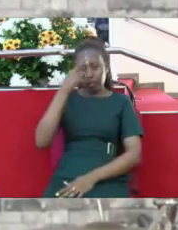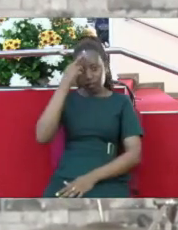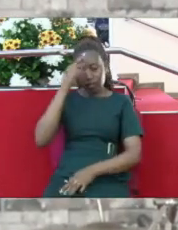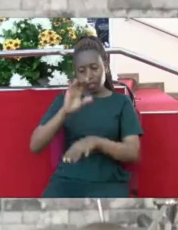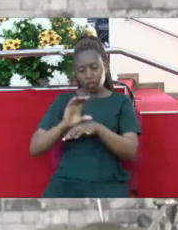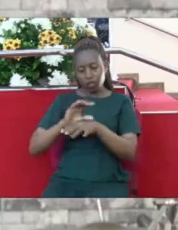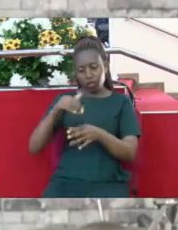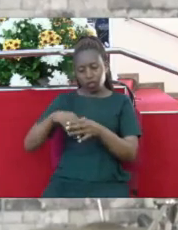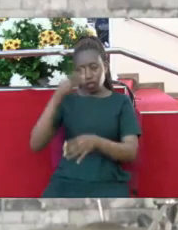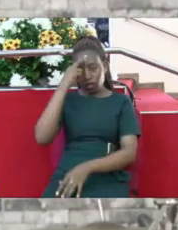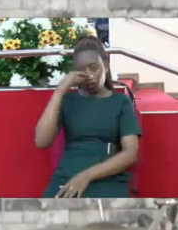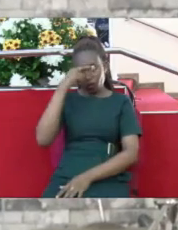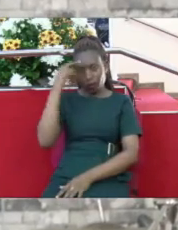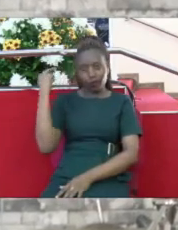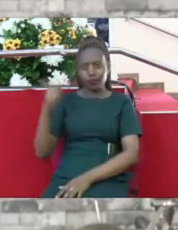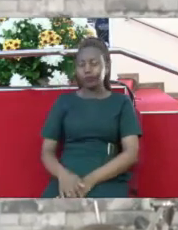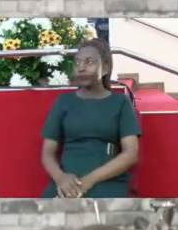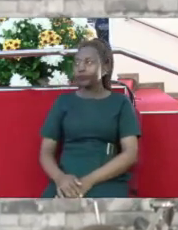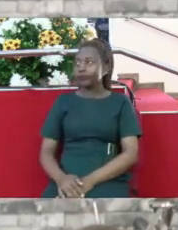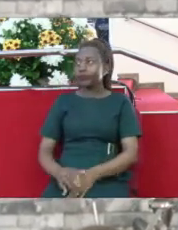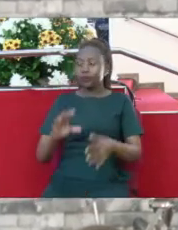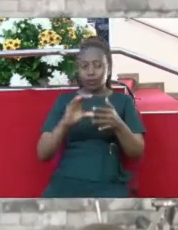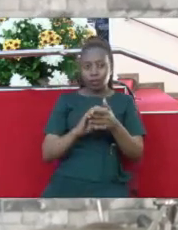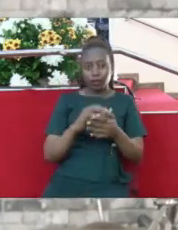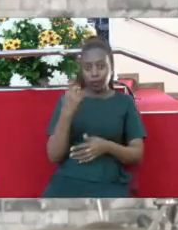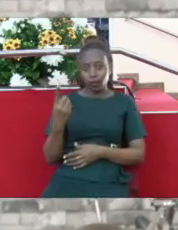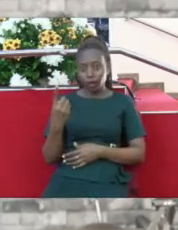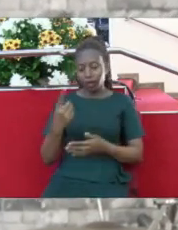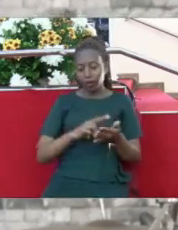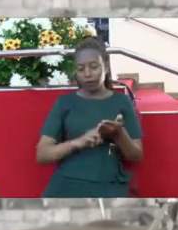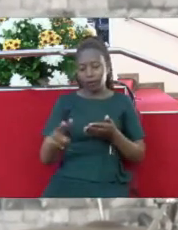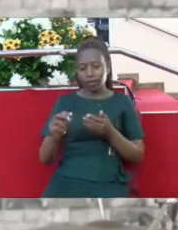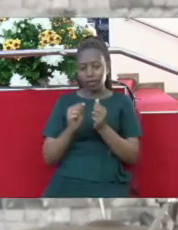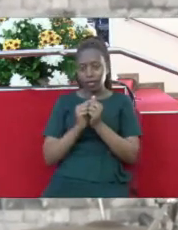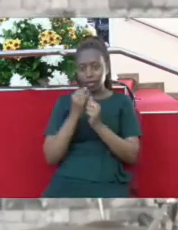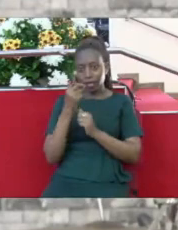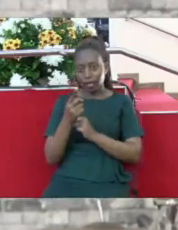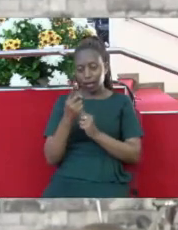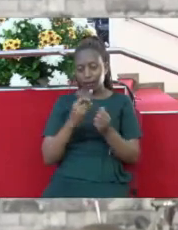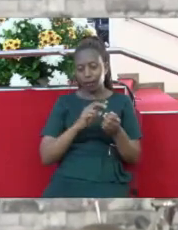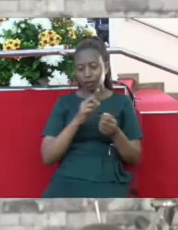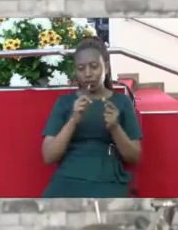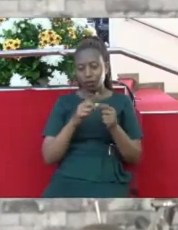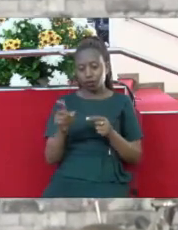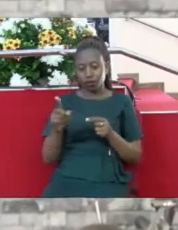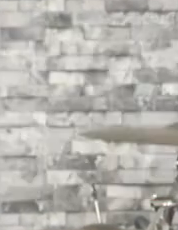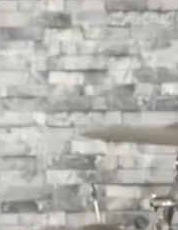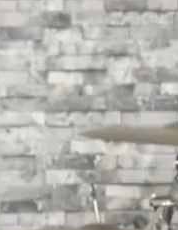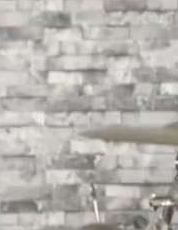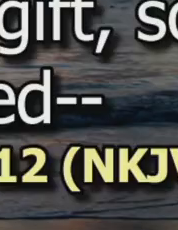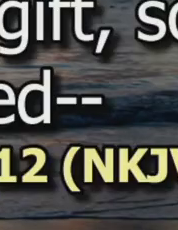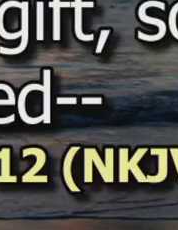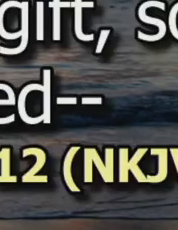Anawaandikia kabla hajaenda kuwatembelea. Chapter 1 verse 11 to 12. Sura ya kwanza mstari wa 11 mpaka 12. Tells us